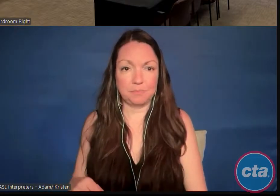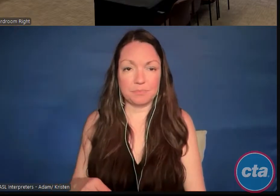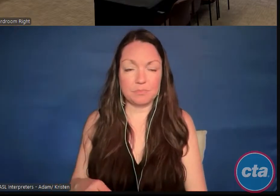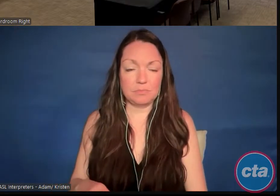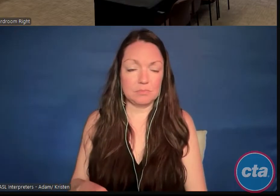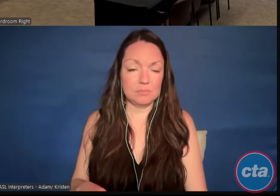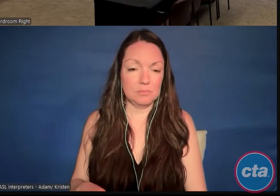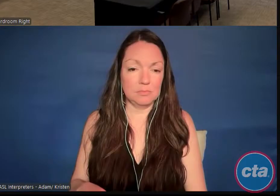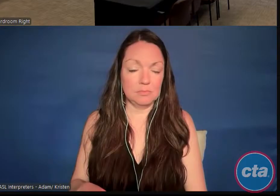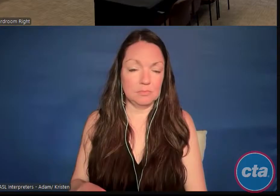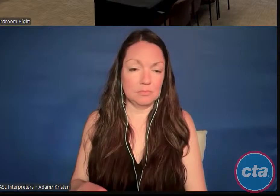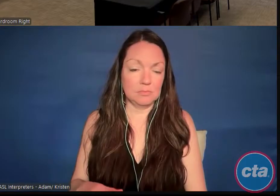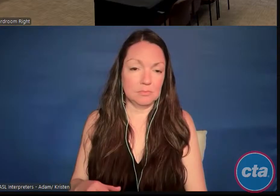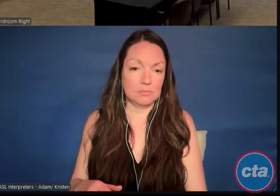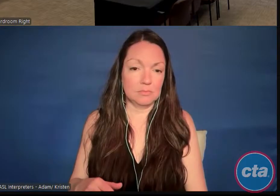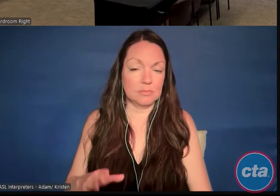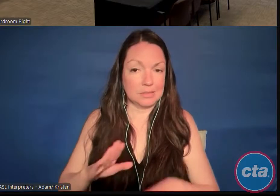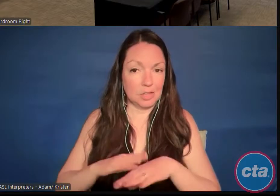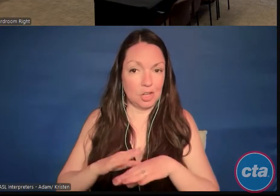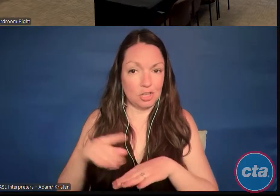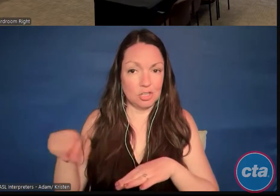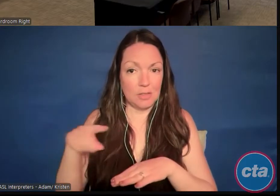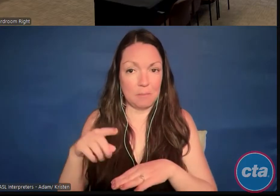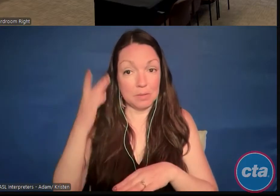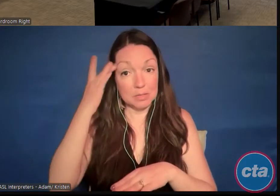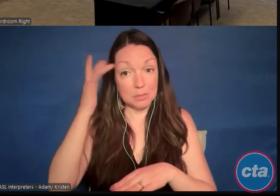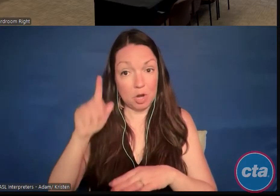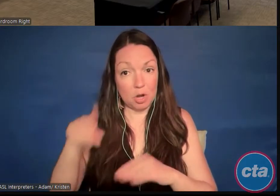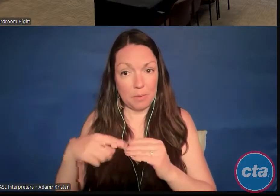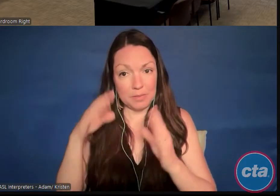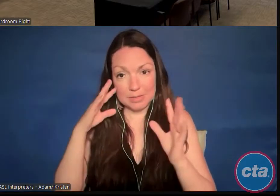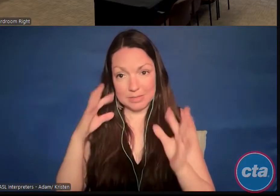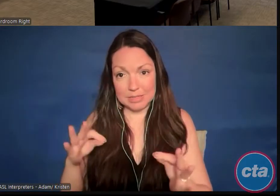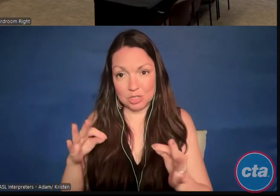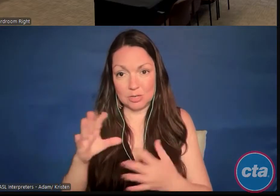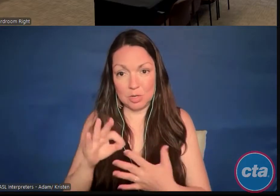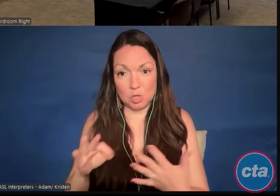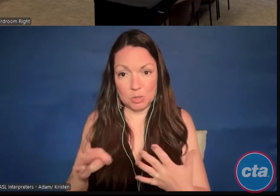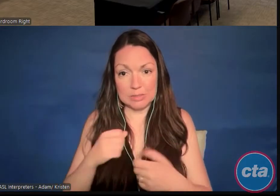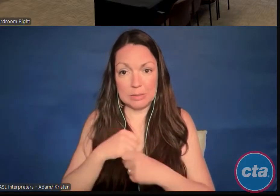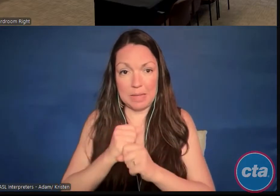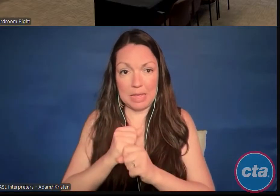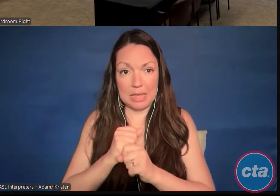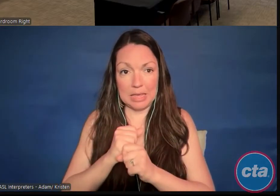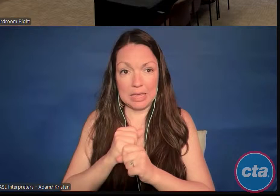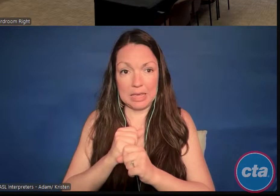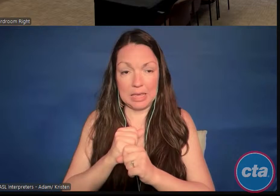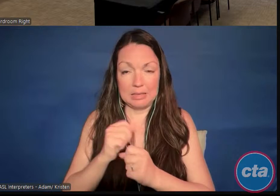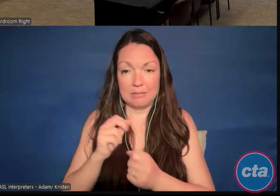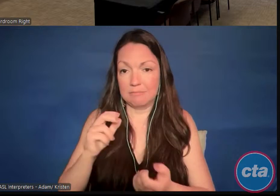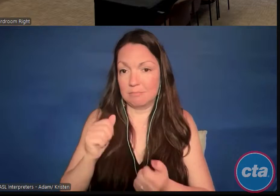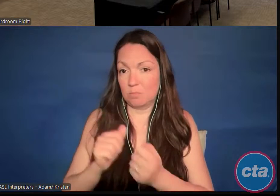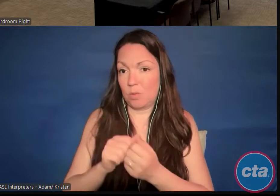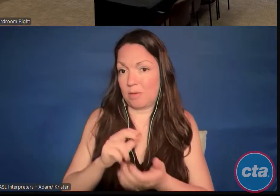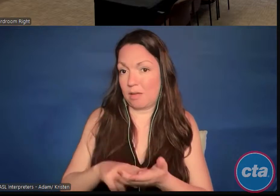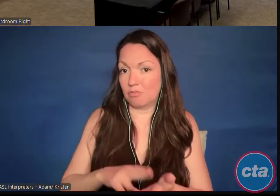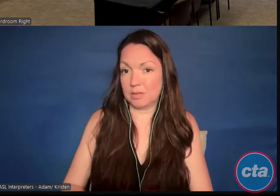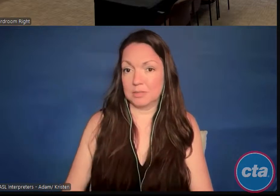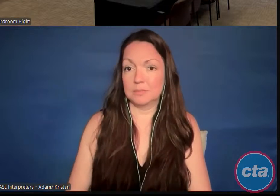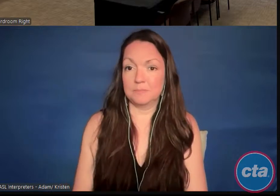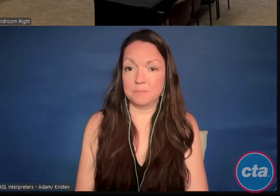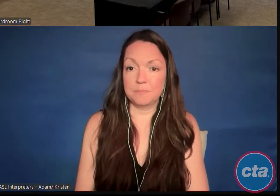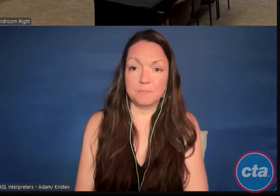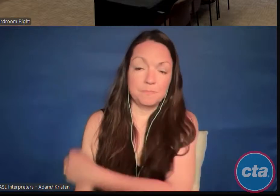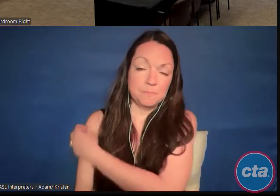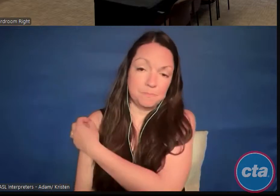just caution them to be smart about their decisions and choices that they make when making contracts.